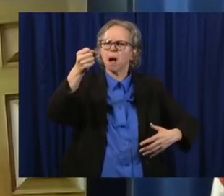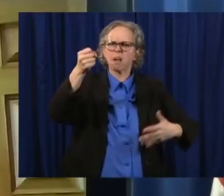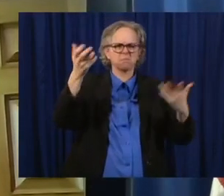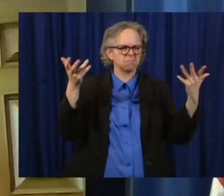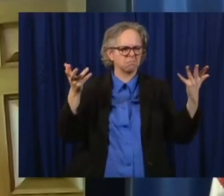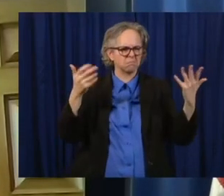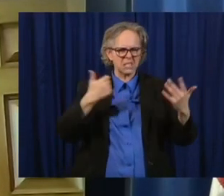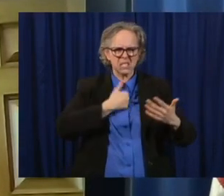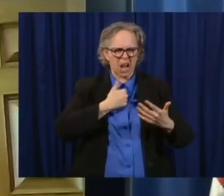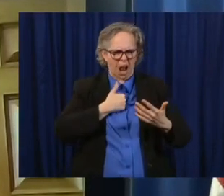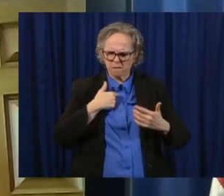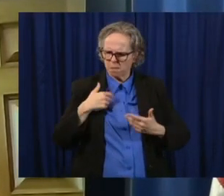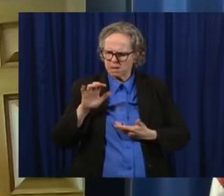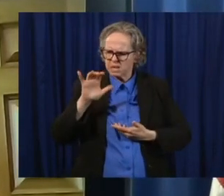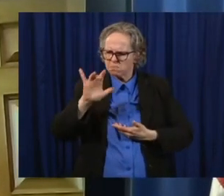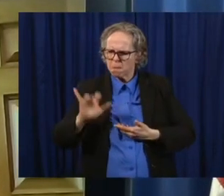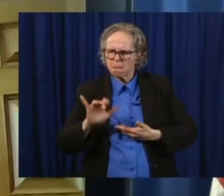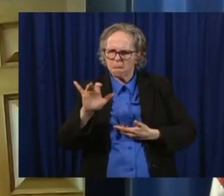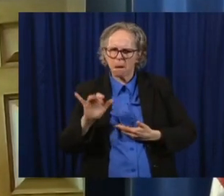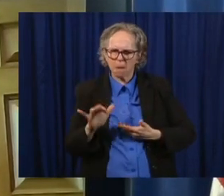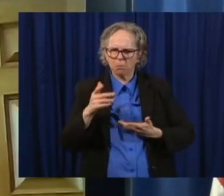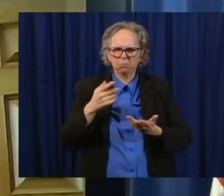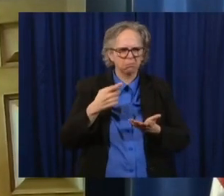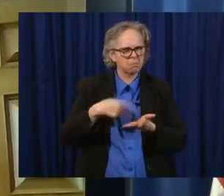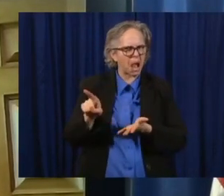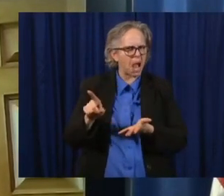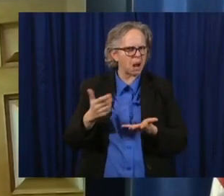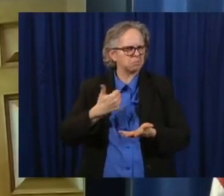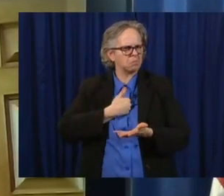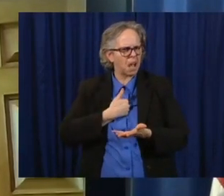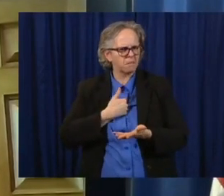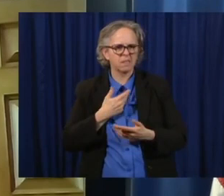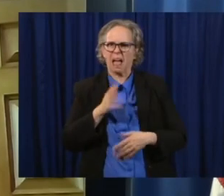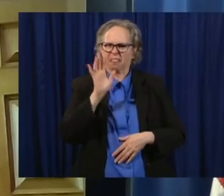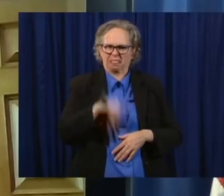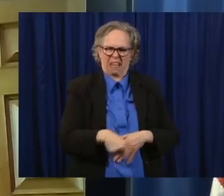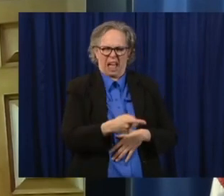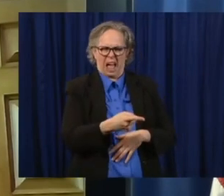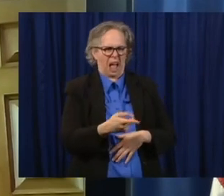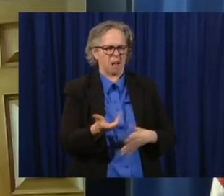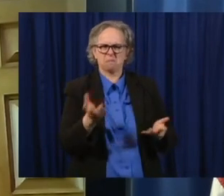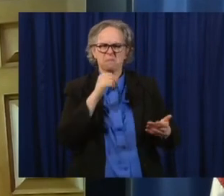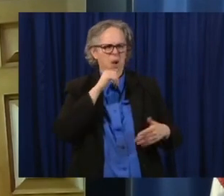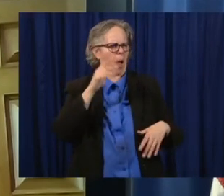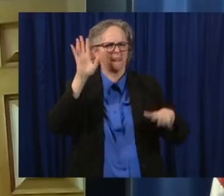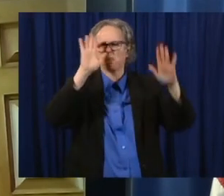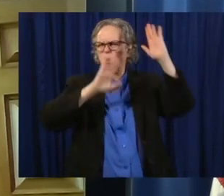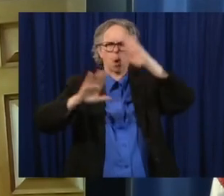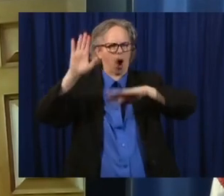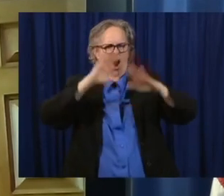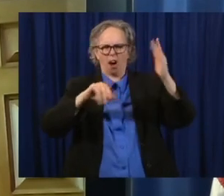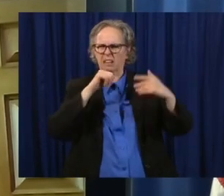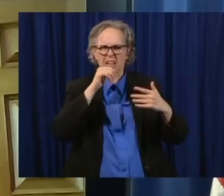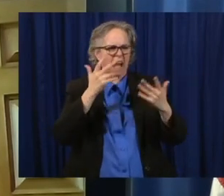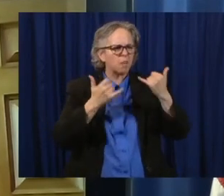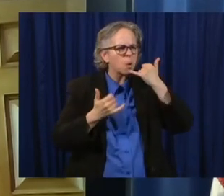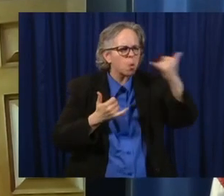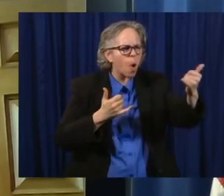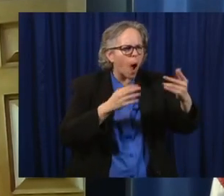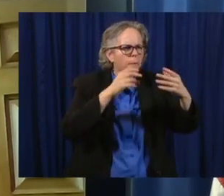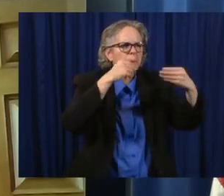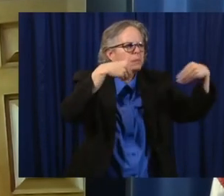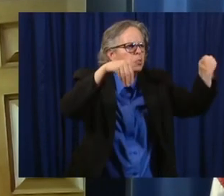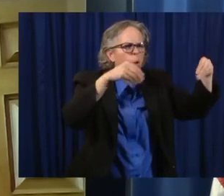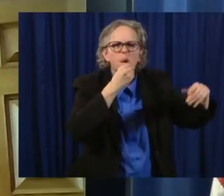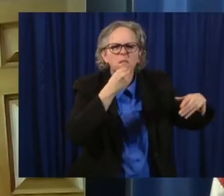anything. That would not be an appreciable contact, and that person wouldn't need to be pursued in any way. If he talked to his neighbor and